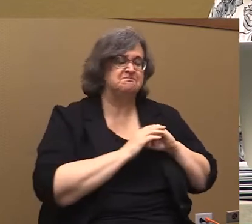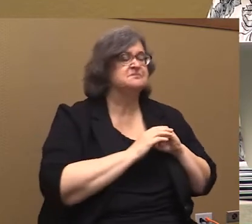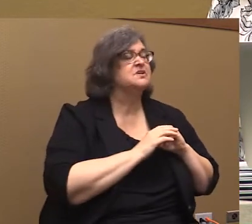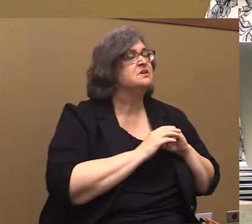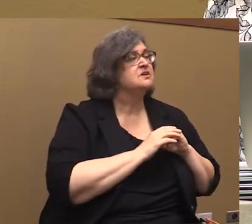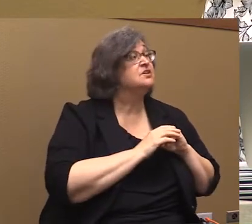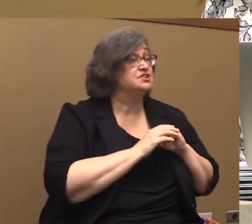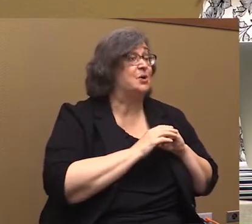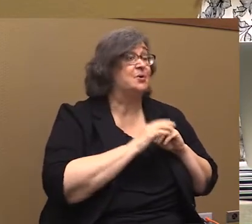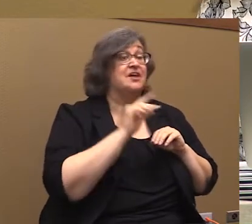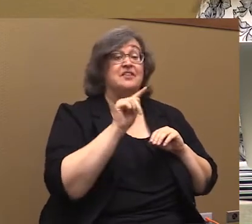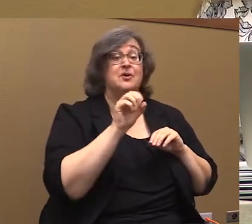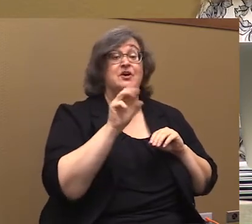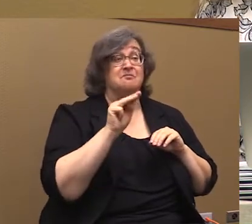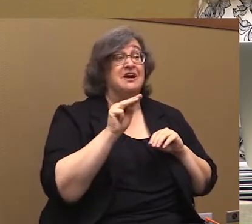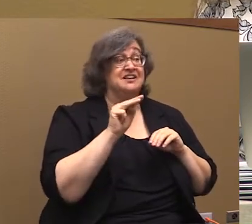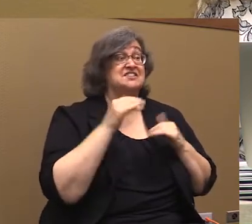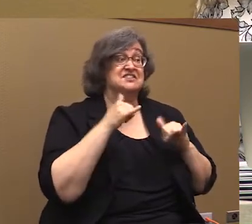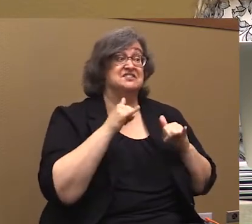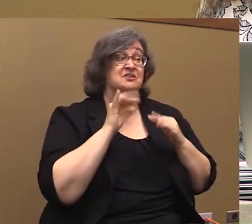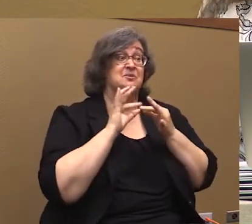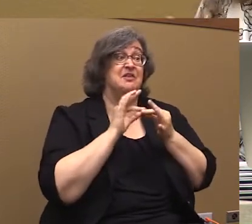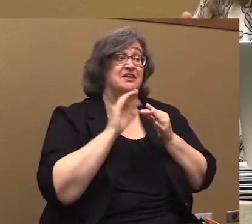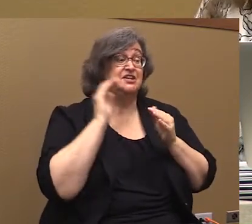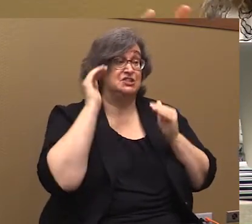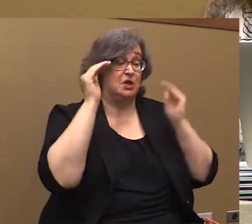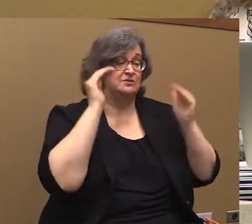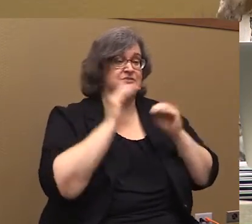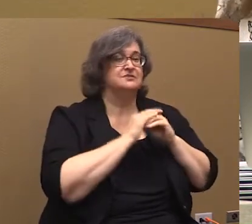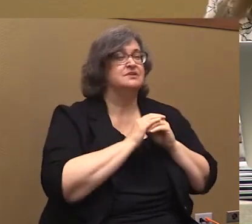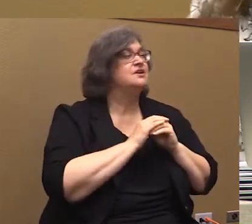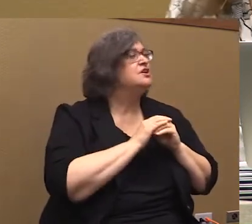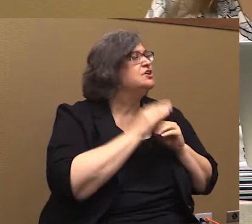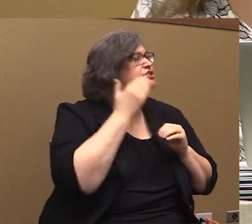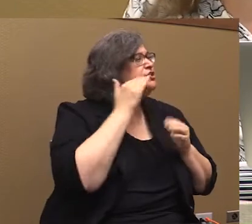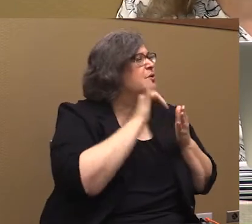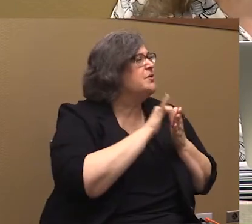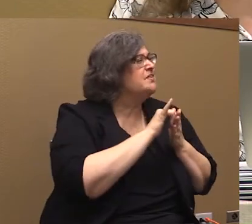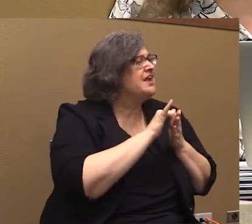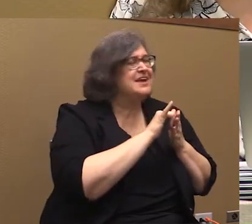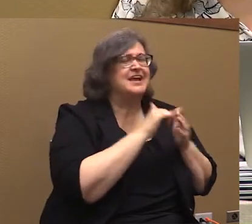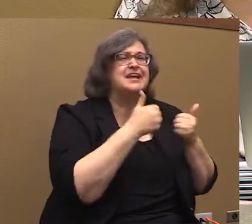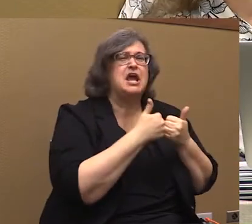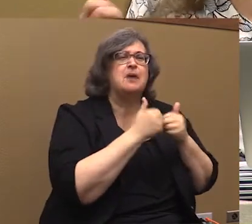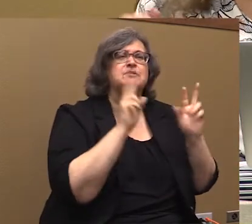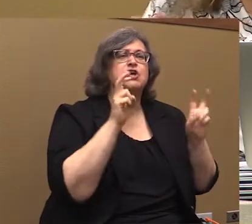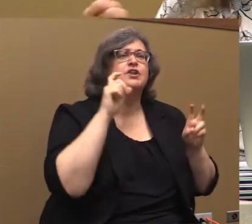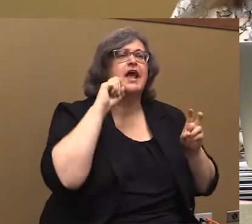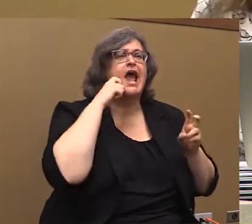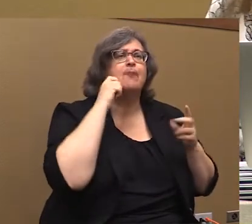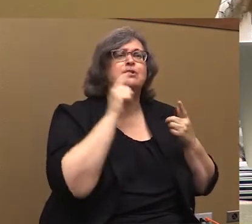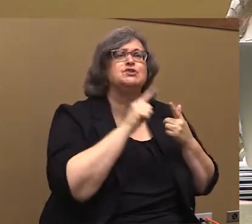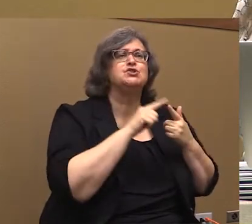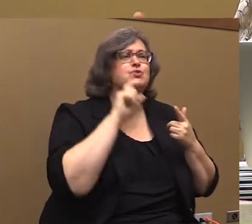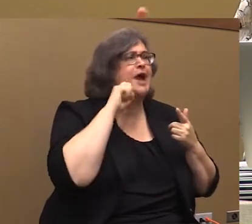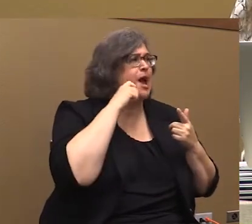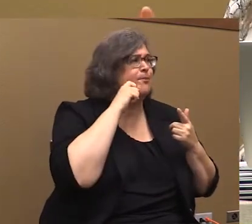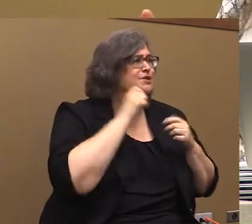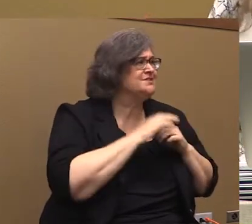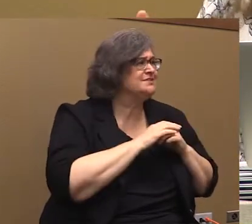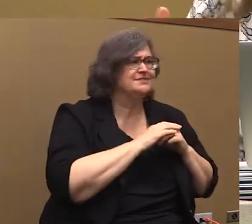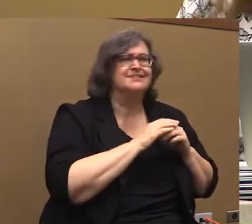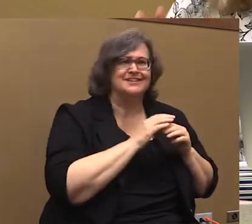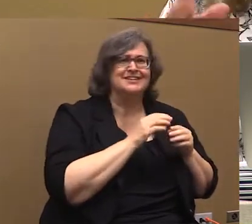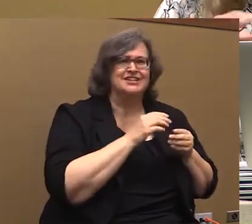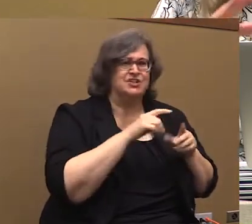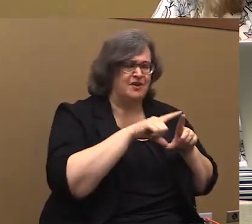So theory of mind can still play into adults. I know we play this game, I think it's like Apples to Apples. Did you ever